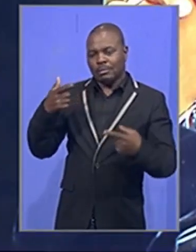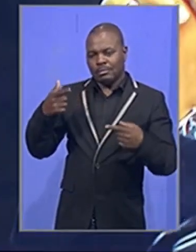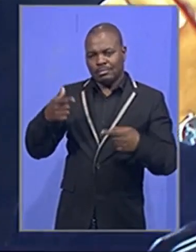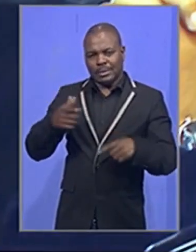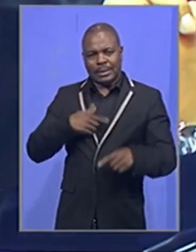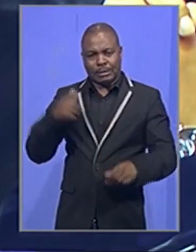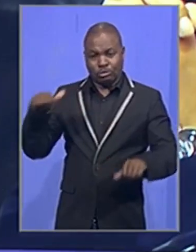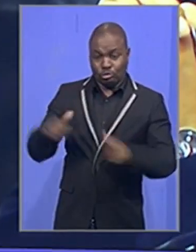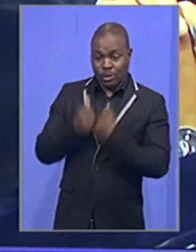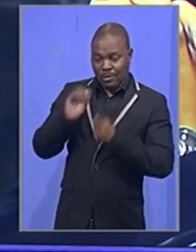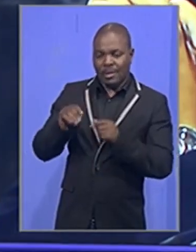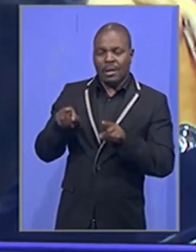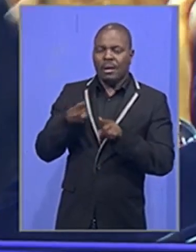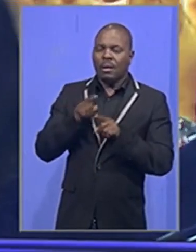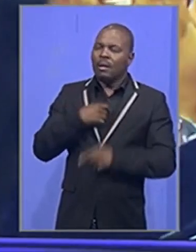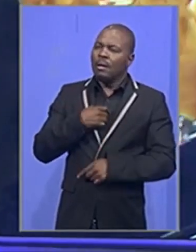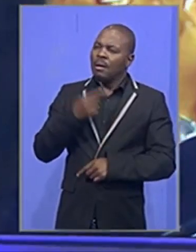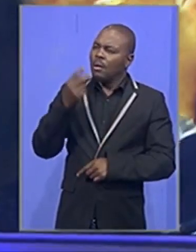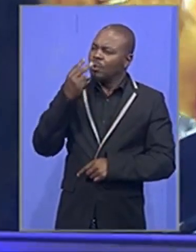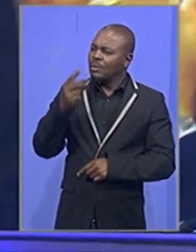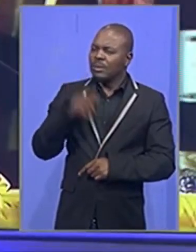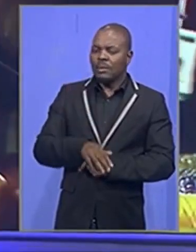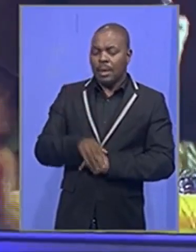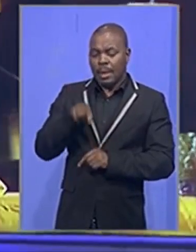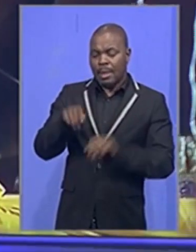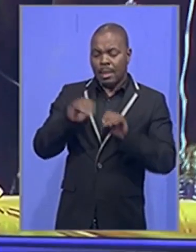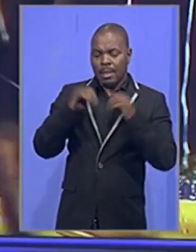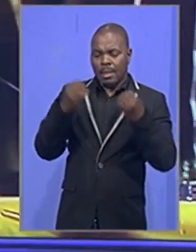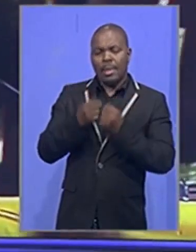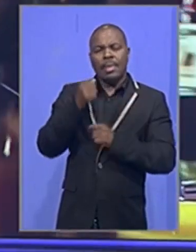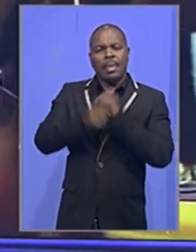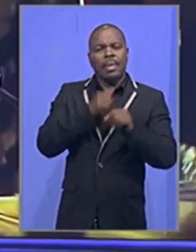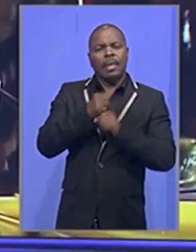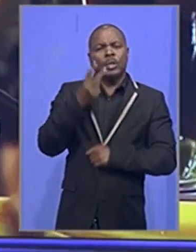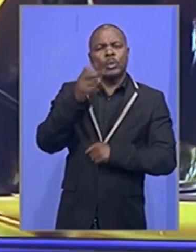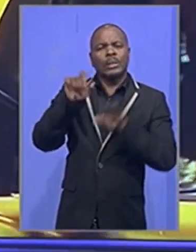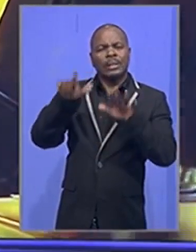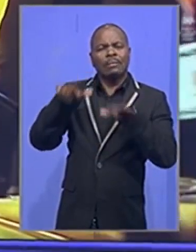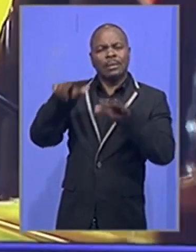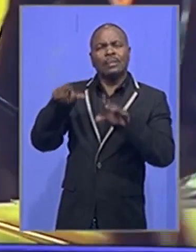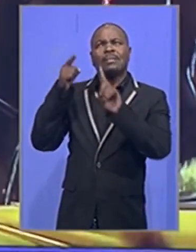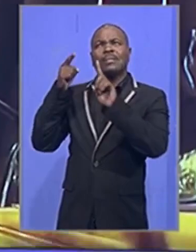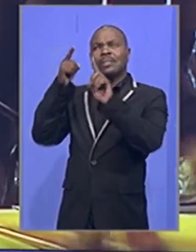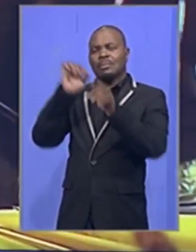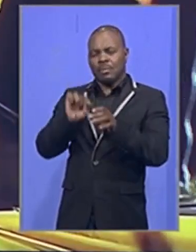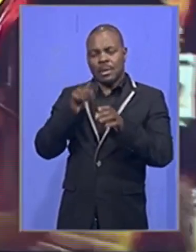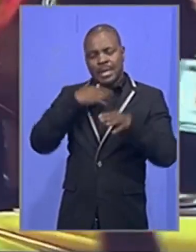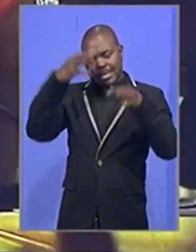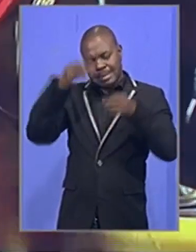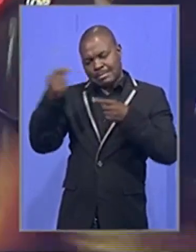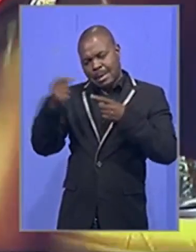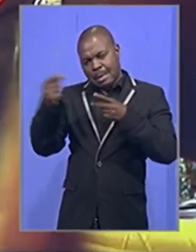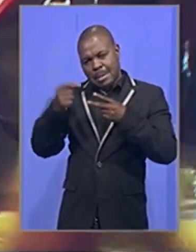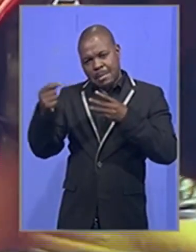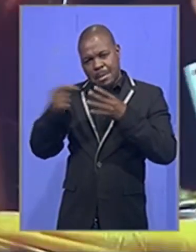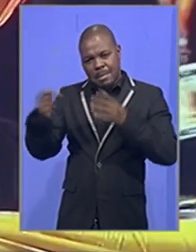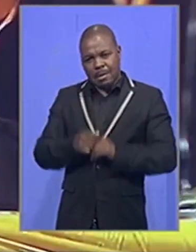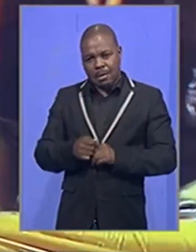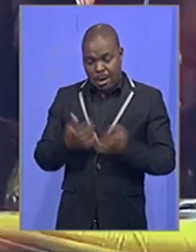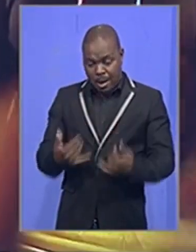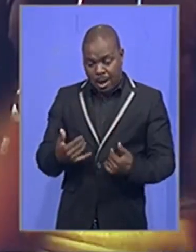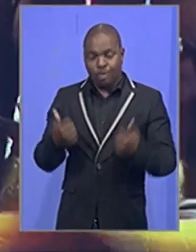shebane le tsona ka jeno ha re sheba maikemisetso a moga ka 2017 ho bile le diqeto tse bang di tsa fihlellwa mme re sheba diphephetso tsena